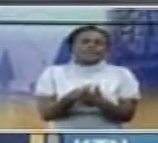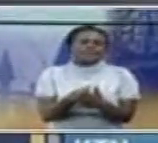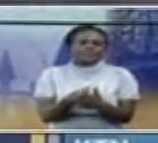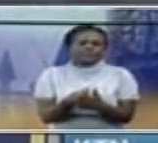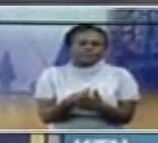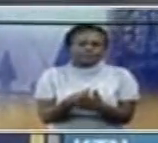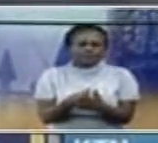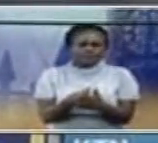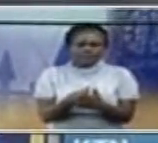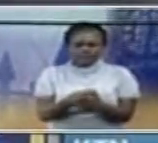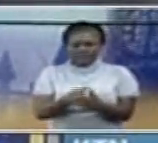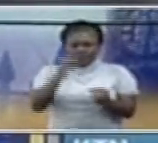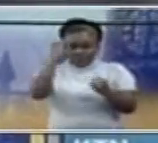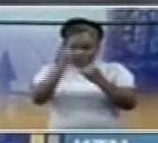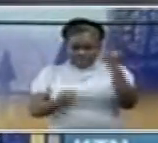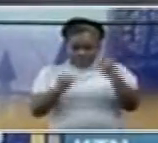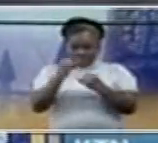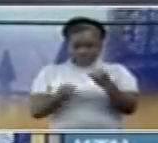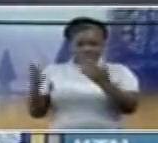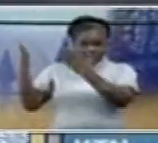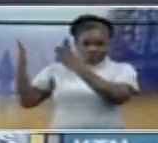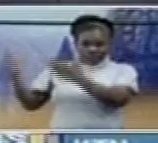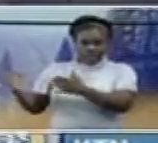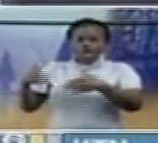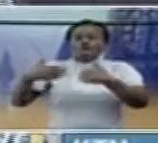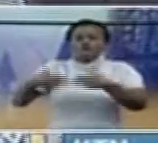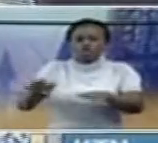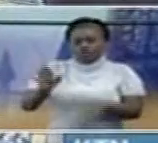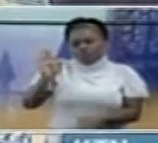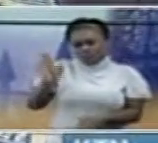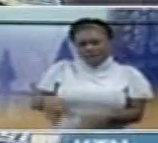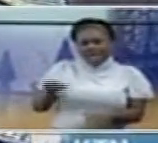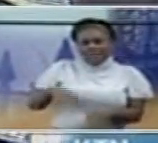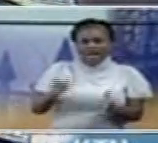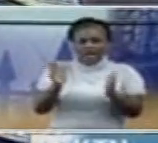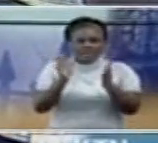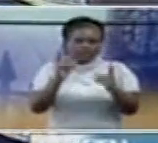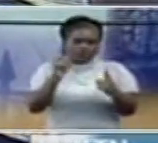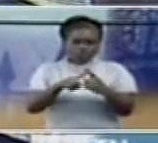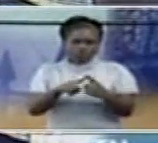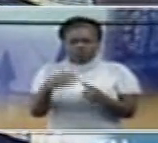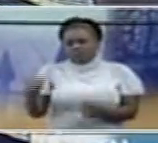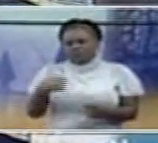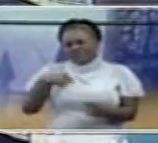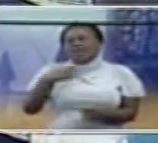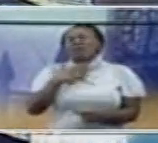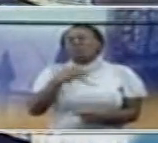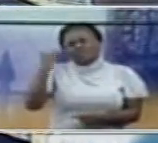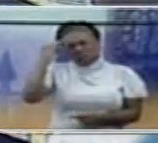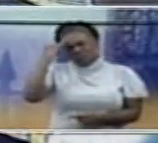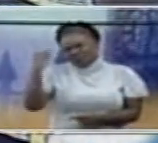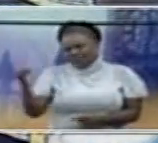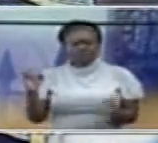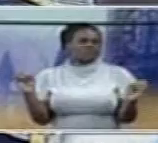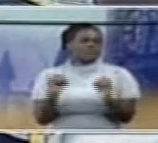I believe this is the final one, loss of mother to children. I don't even want to imagine how difficult it must be